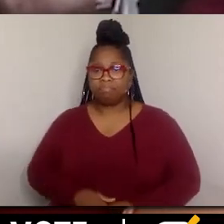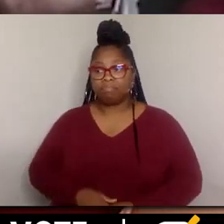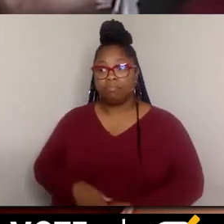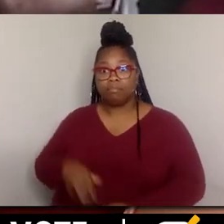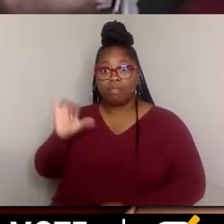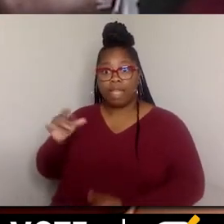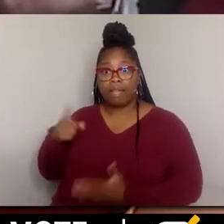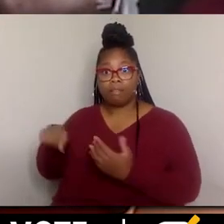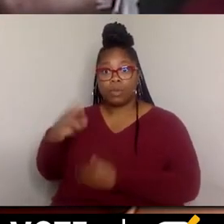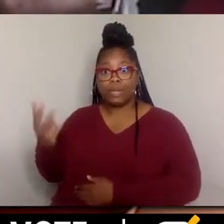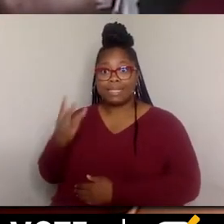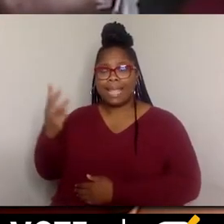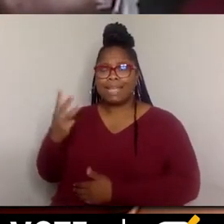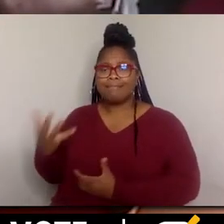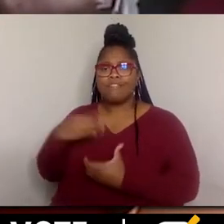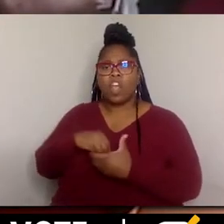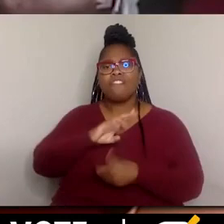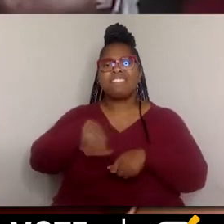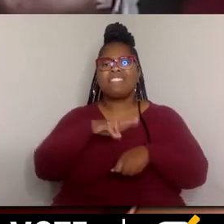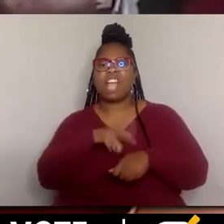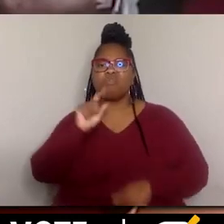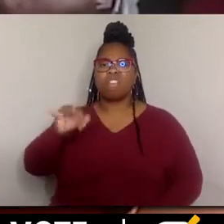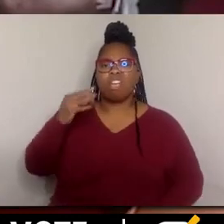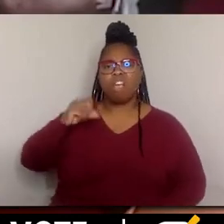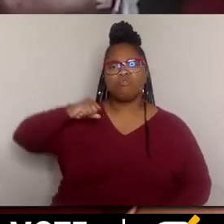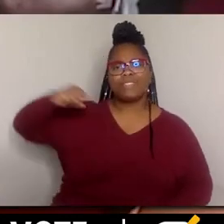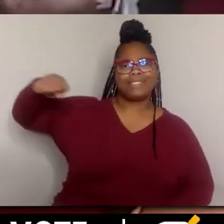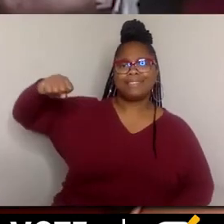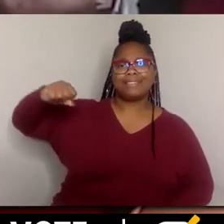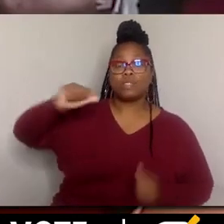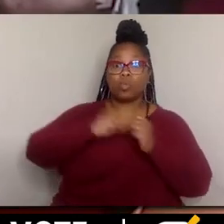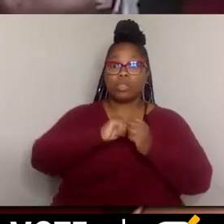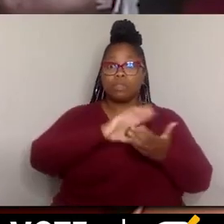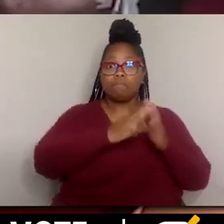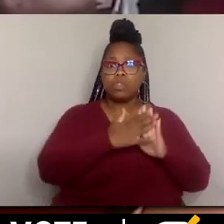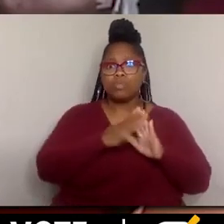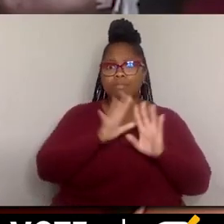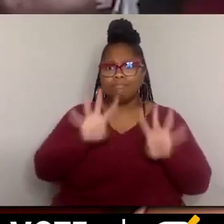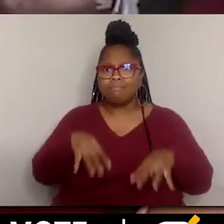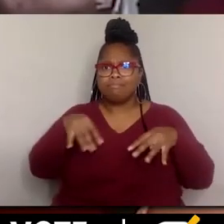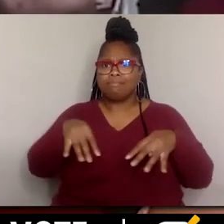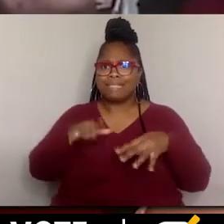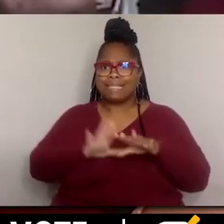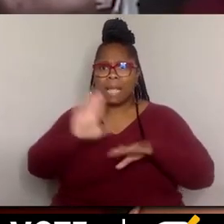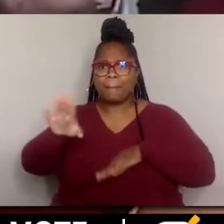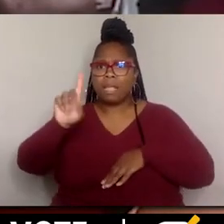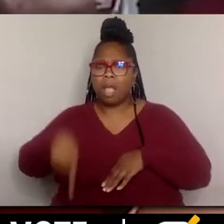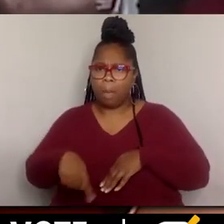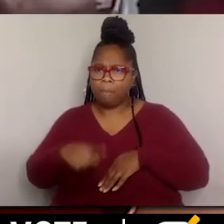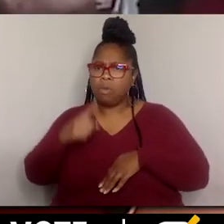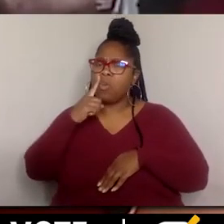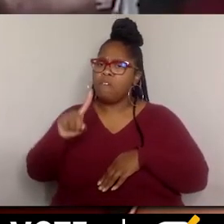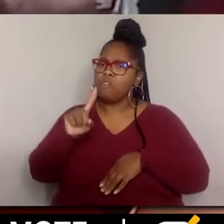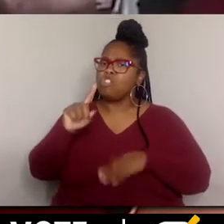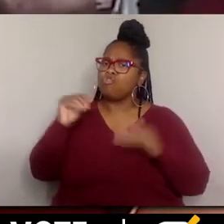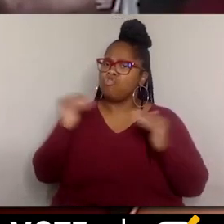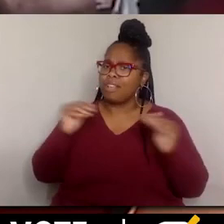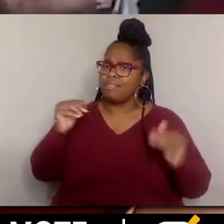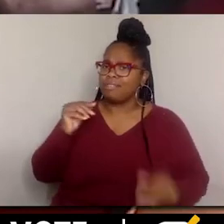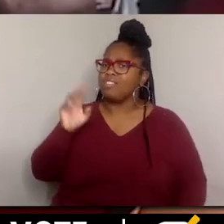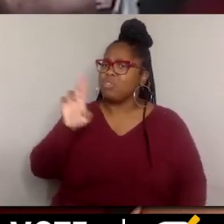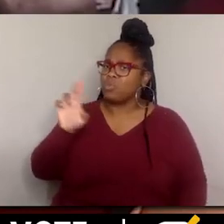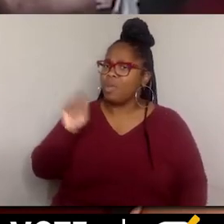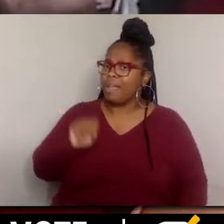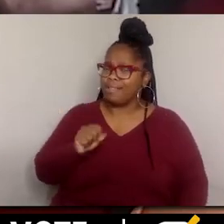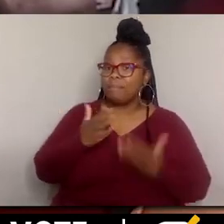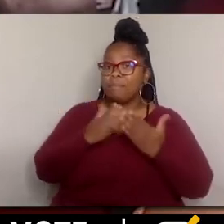resistance with communities on the front lines for racial justice in the U.S. public school system.